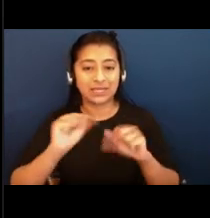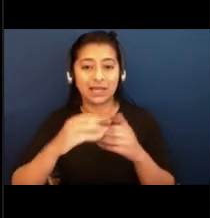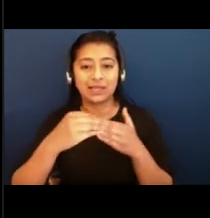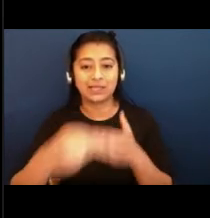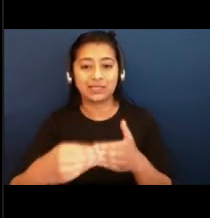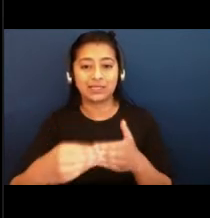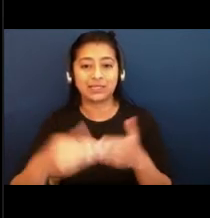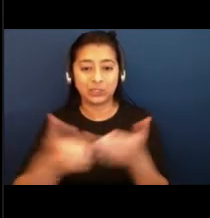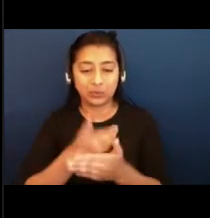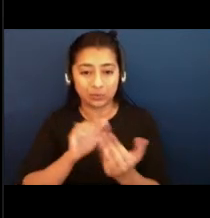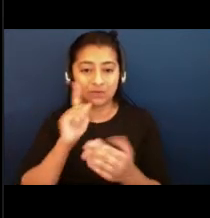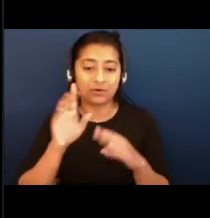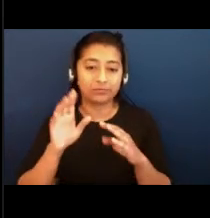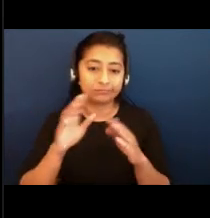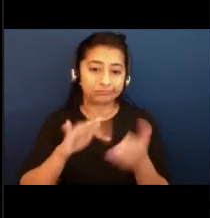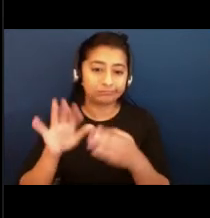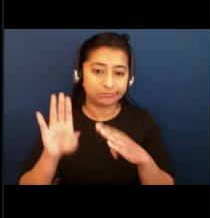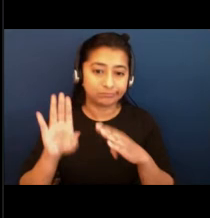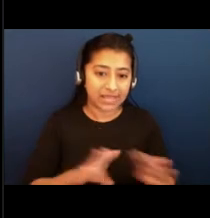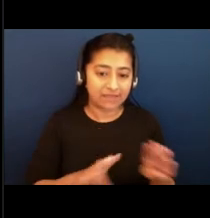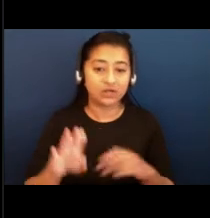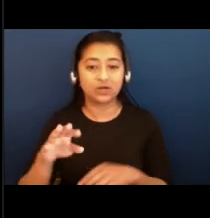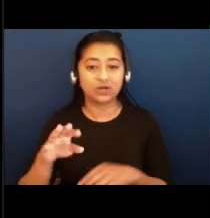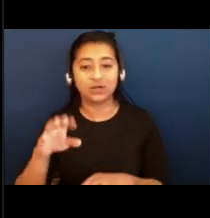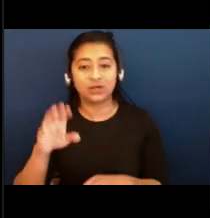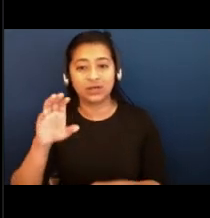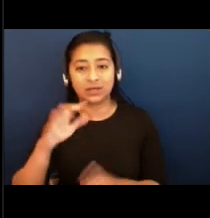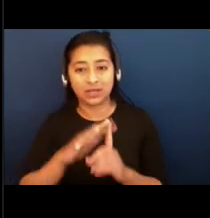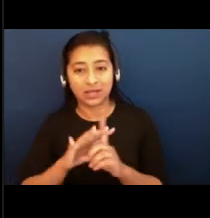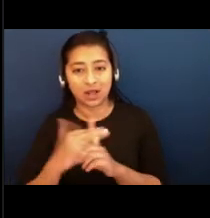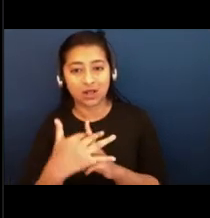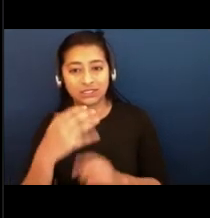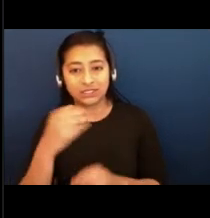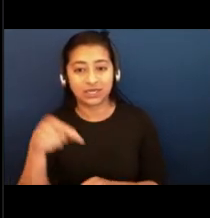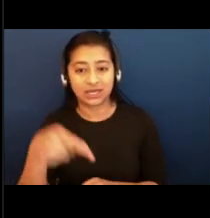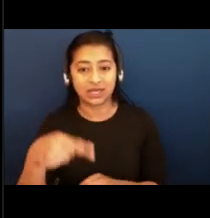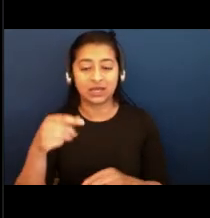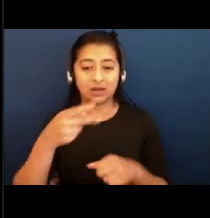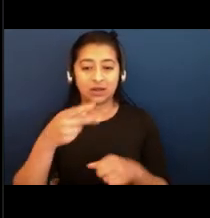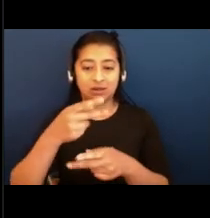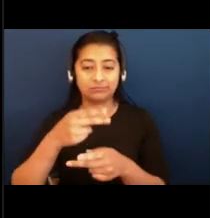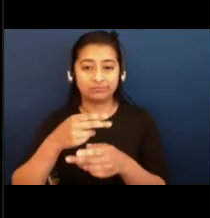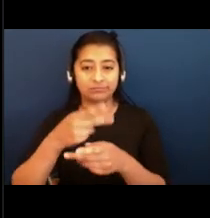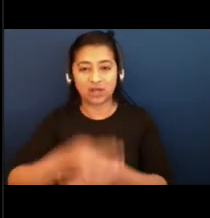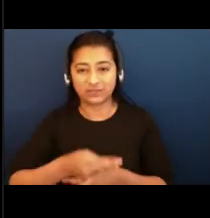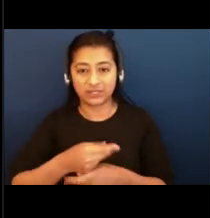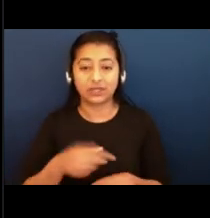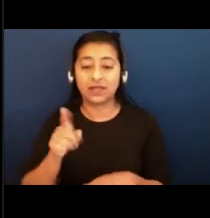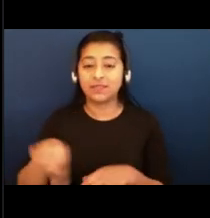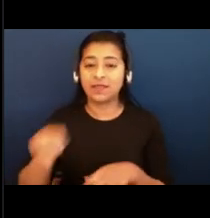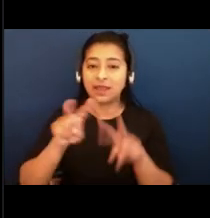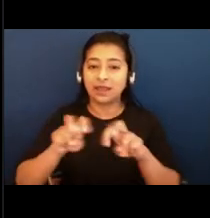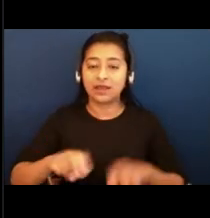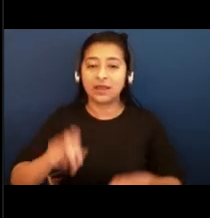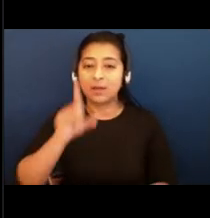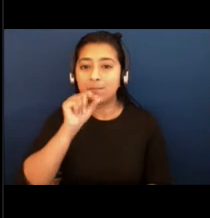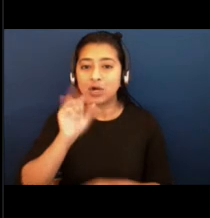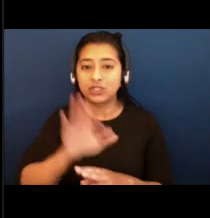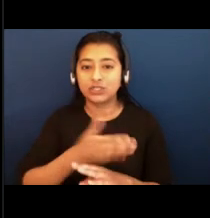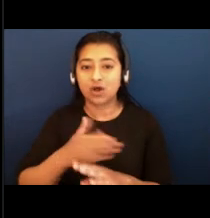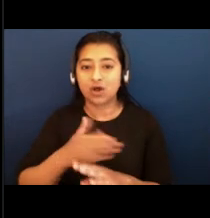behavior, ecology, and conservation. What they did is they looked at female at birdsong papers, and as you see